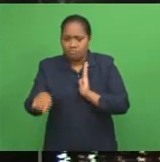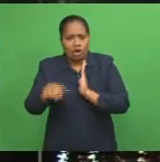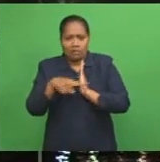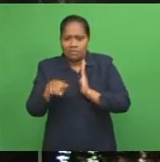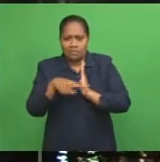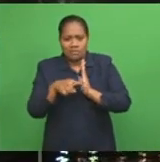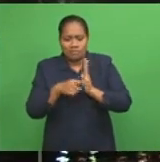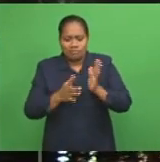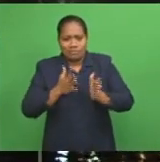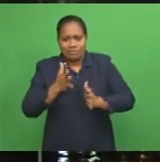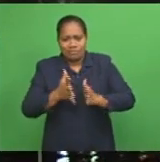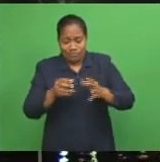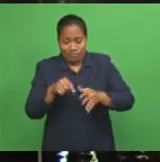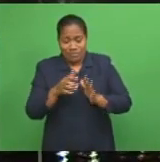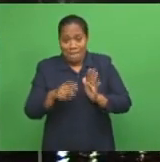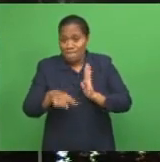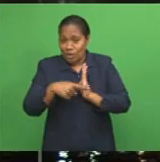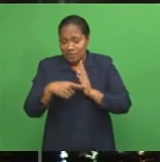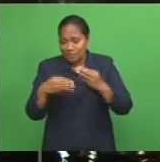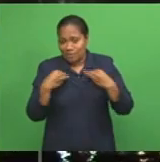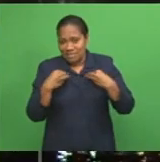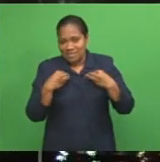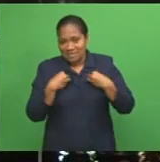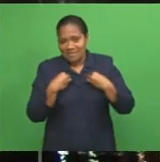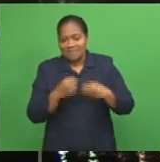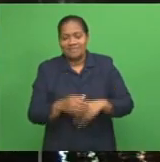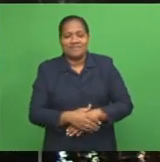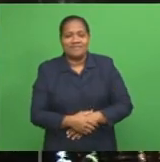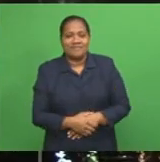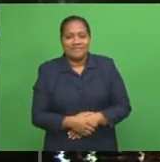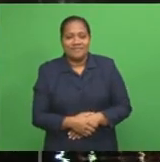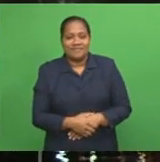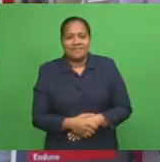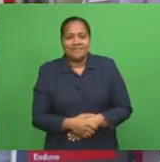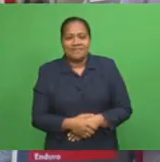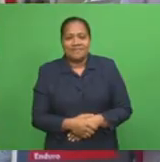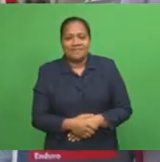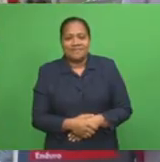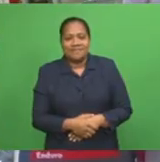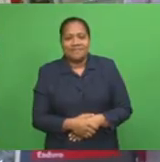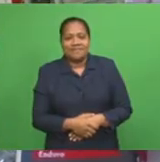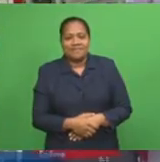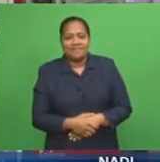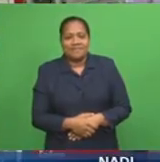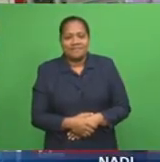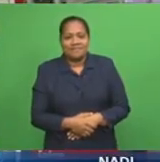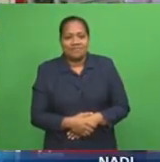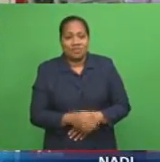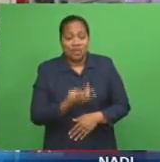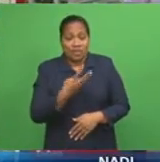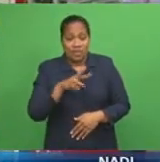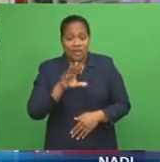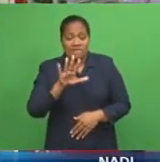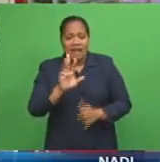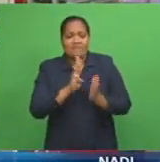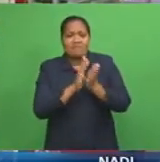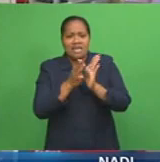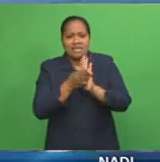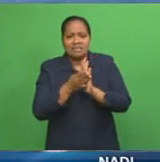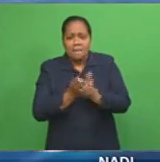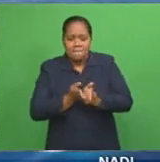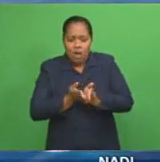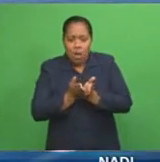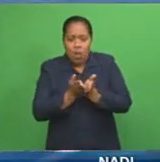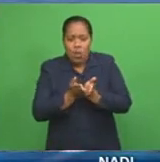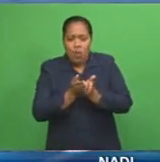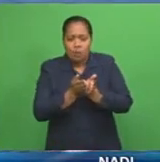business. Felipe Nakasa was on the cruise and files this report. A 35-minute boat cruise from Natandola